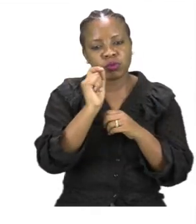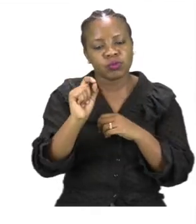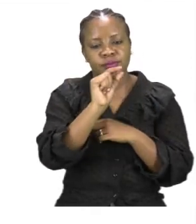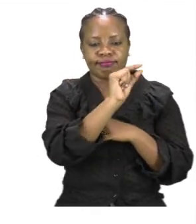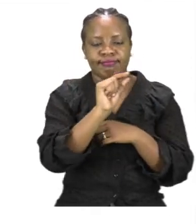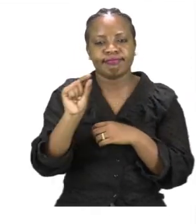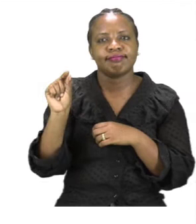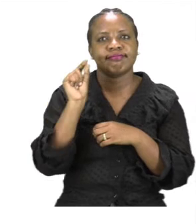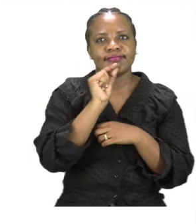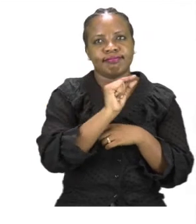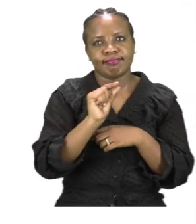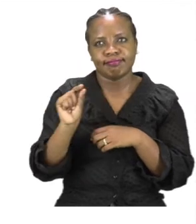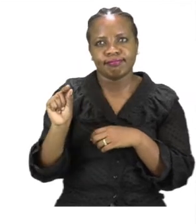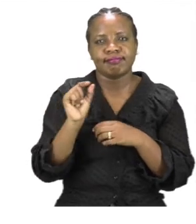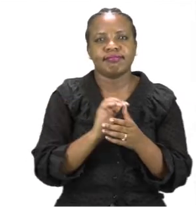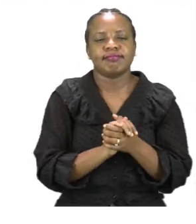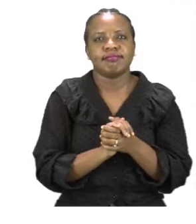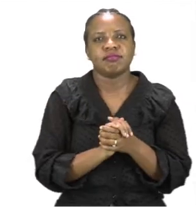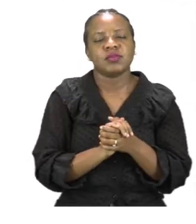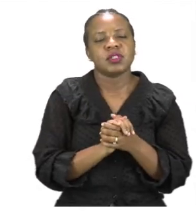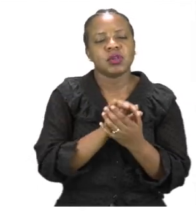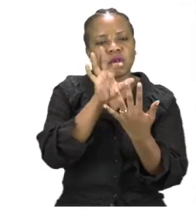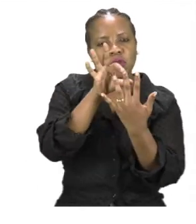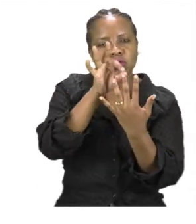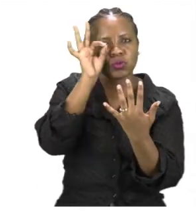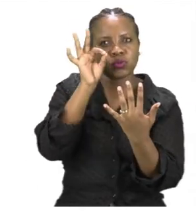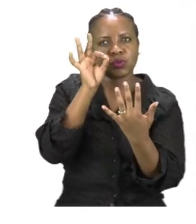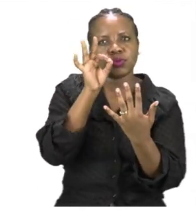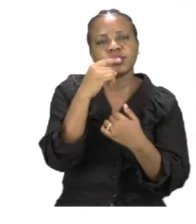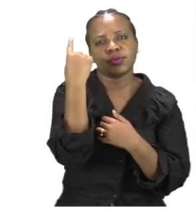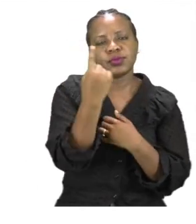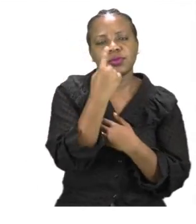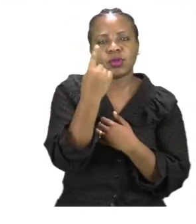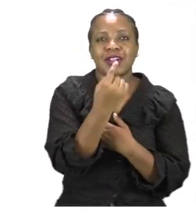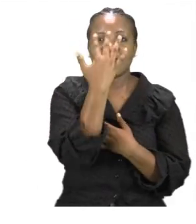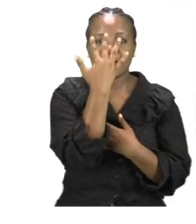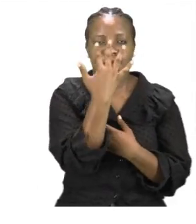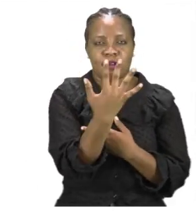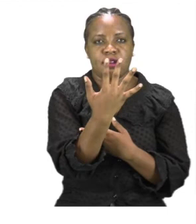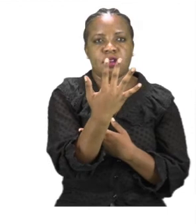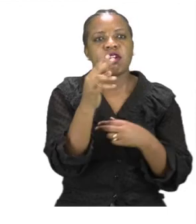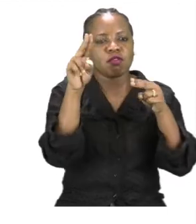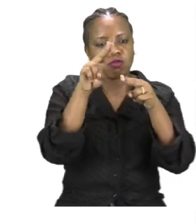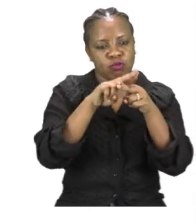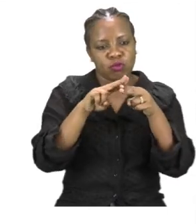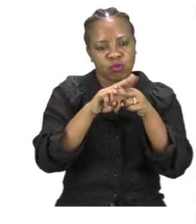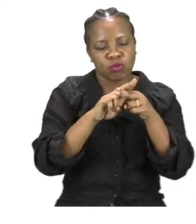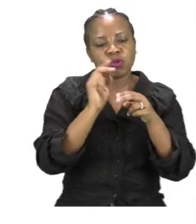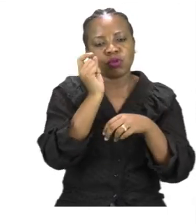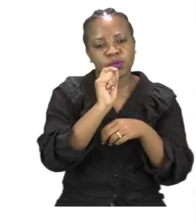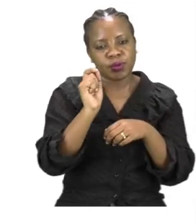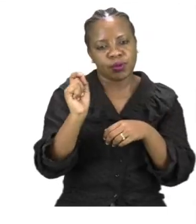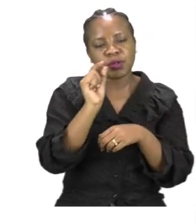So we are going to choose only 5 from the word box and make sentences. Let's read